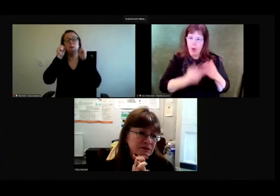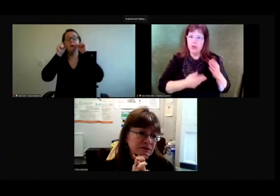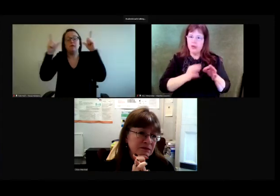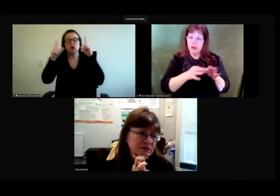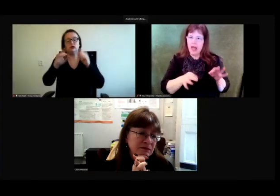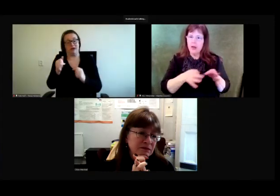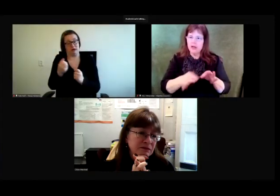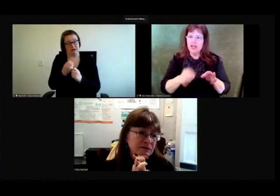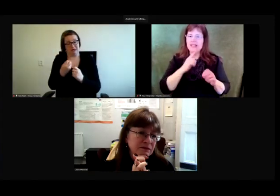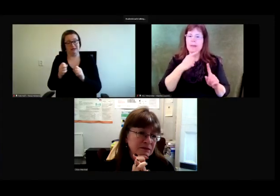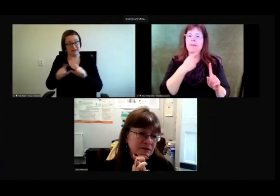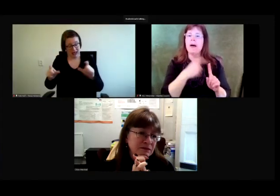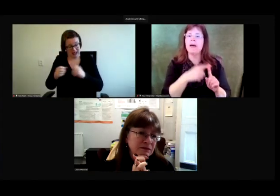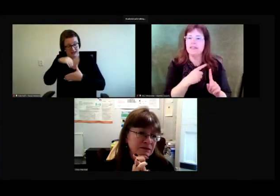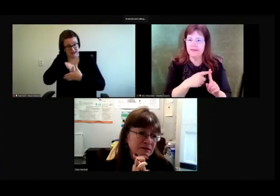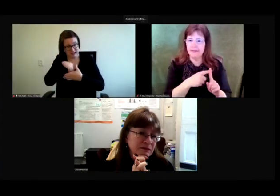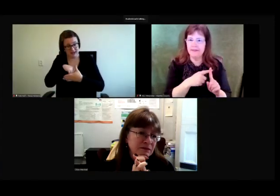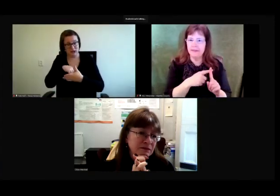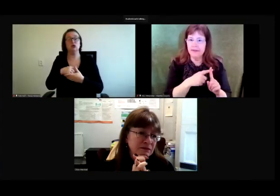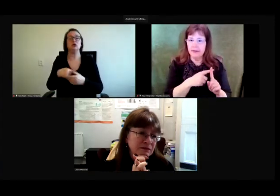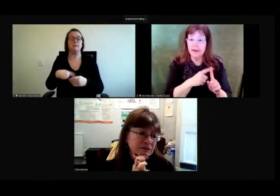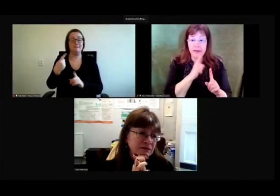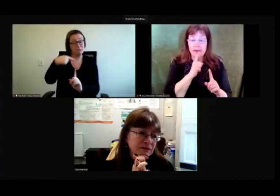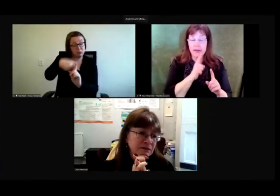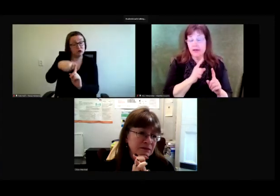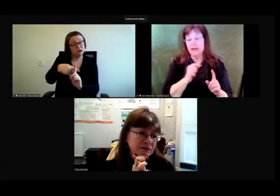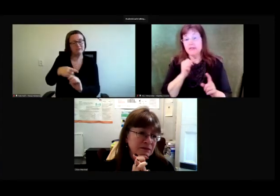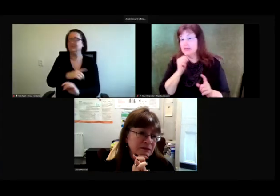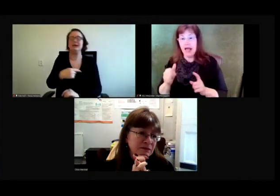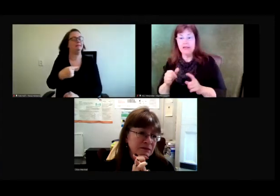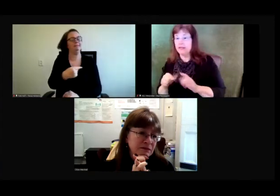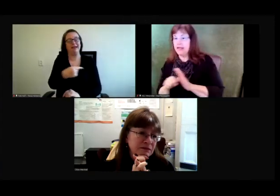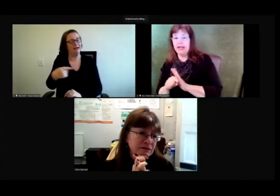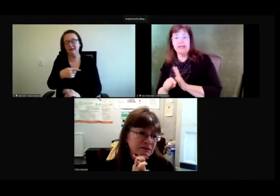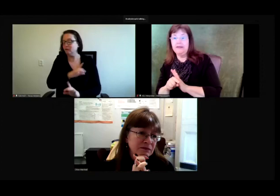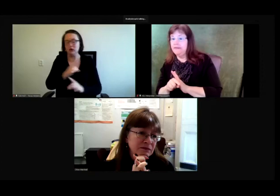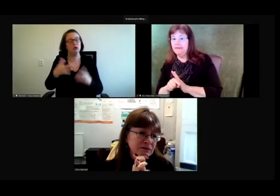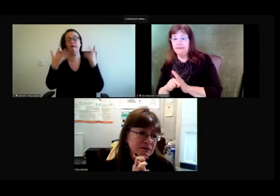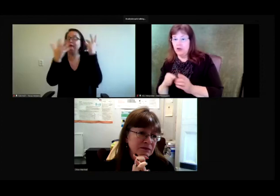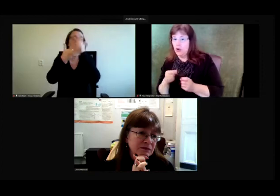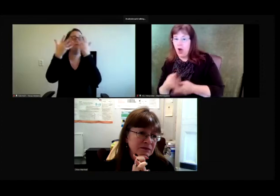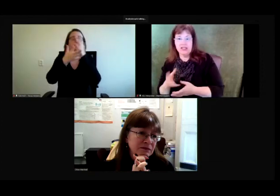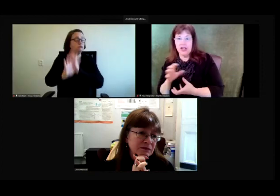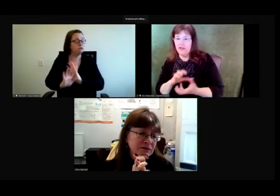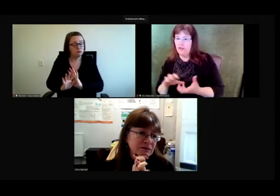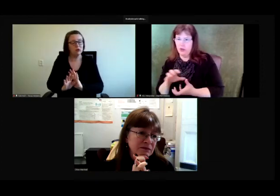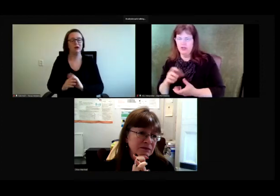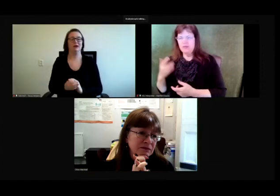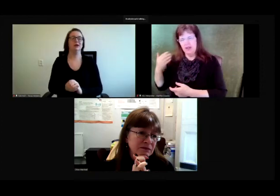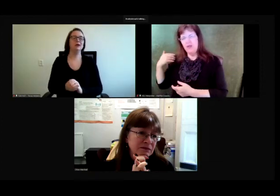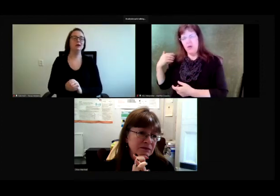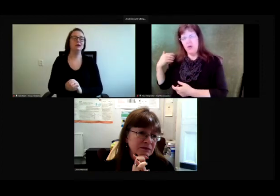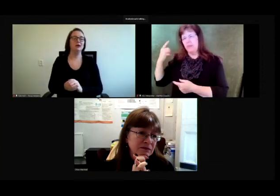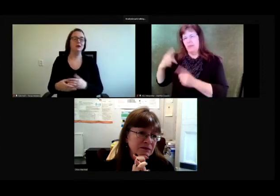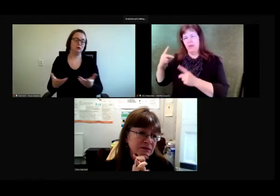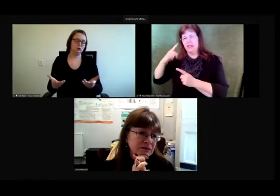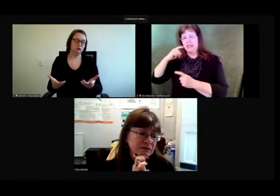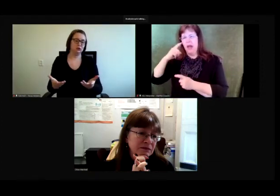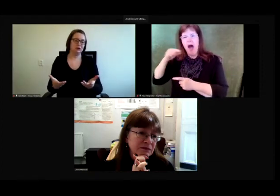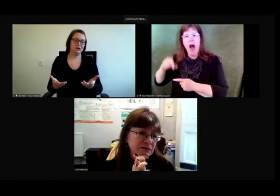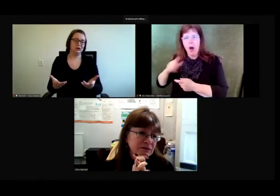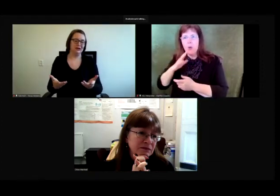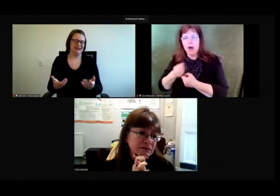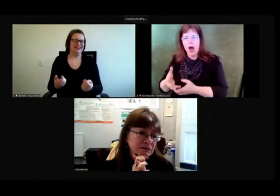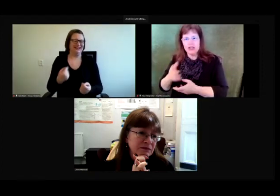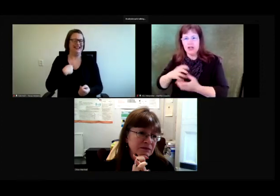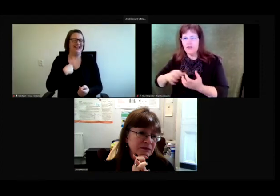a positive thing than actually a negative thing or a sign of confusion. So that was important to